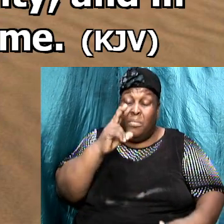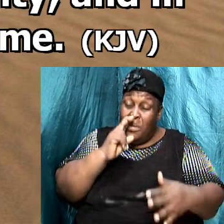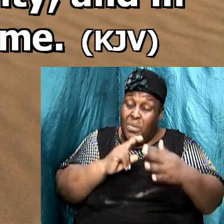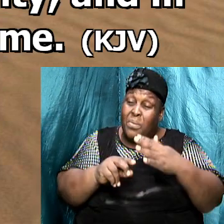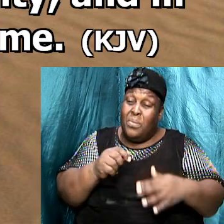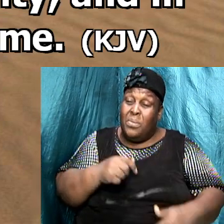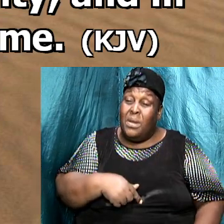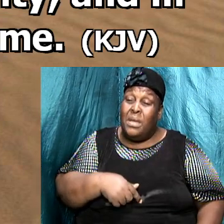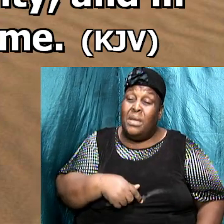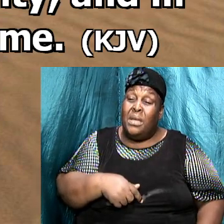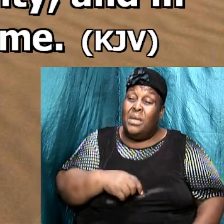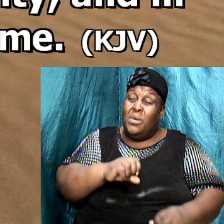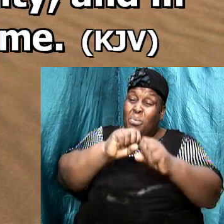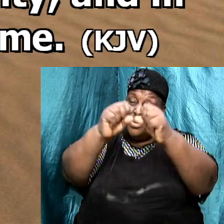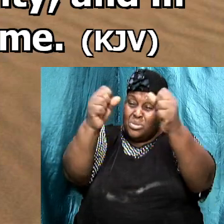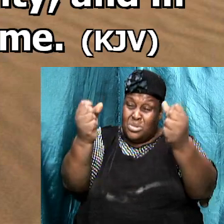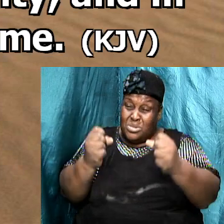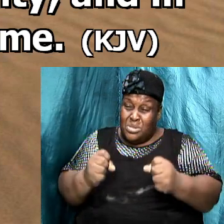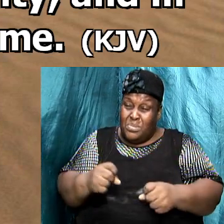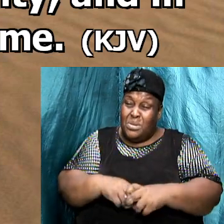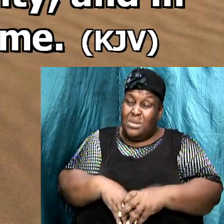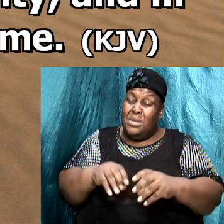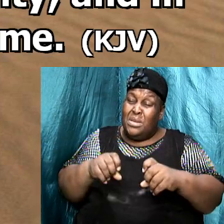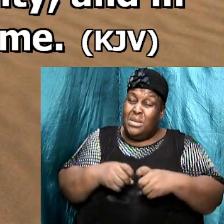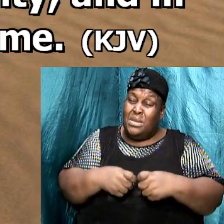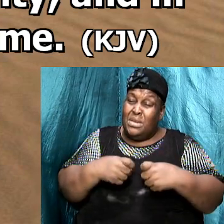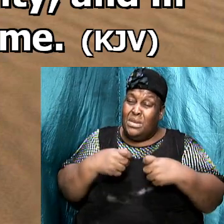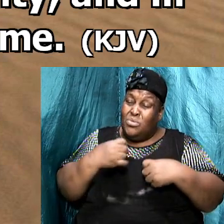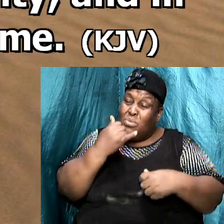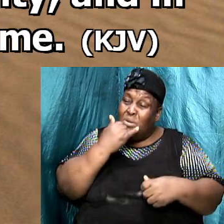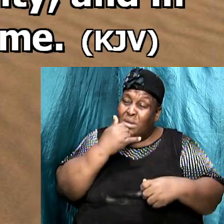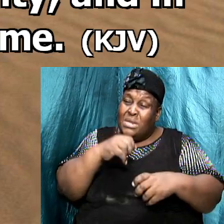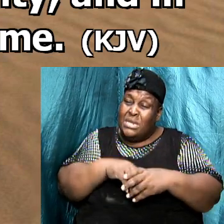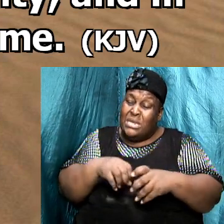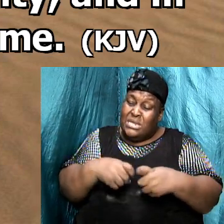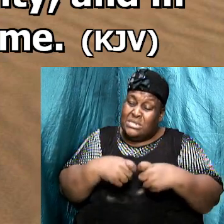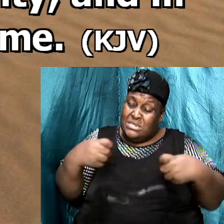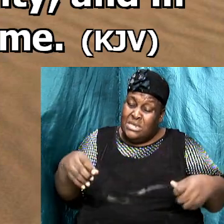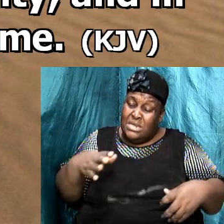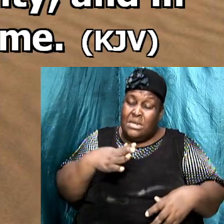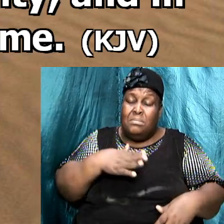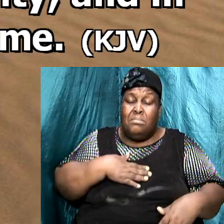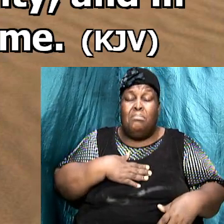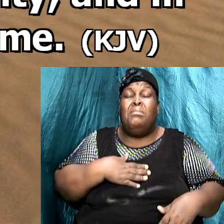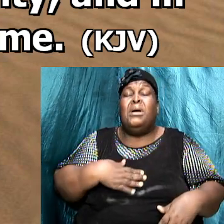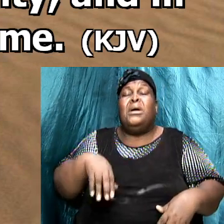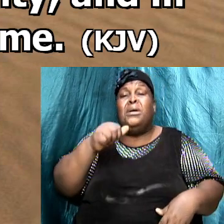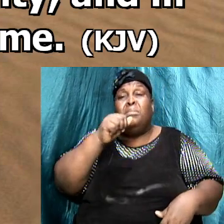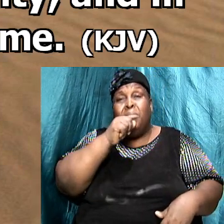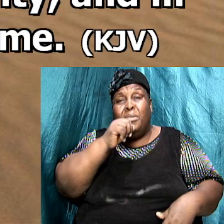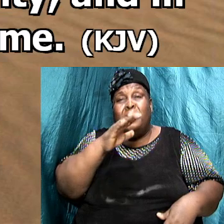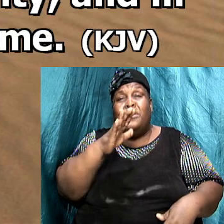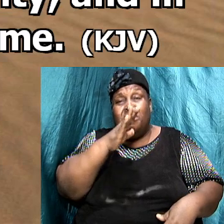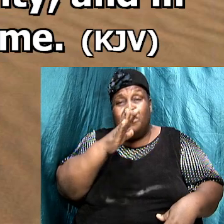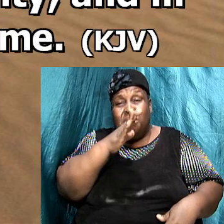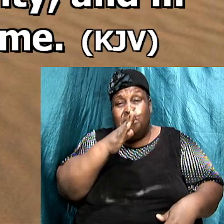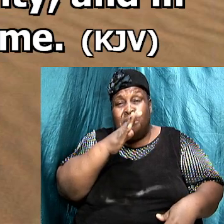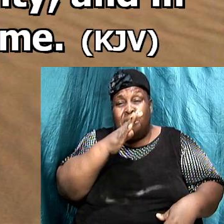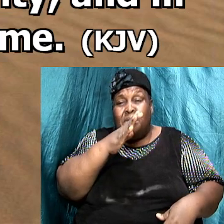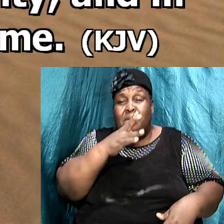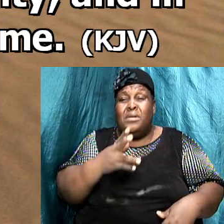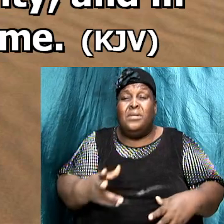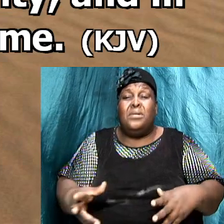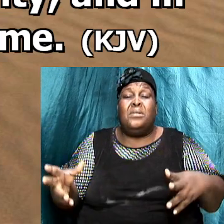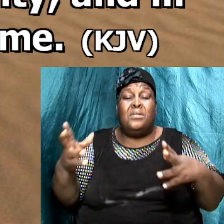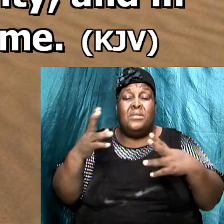Behold, I was shapen in iniquity, and in sin did my mother conceive me.